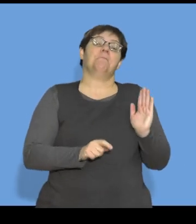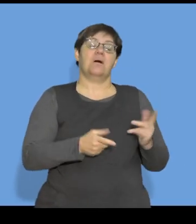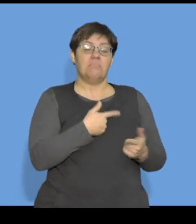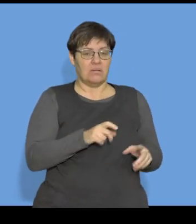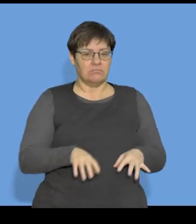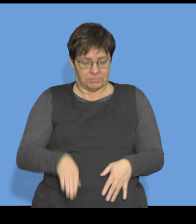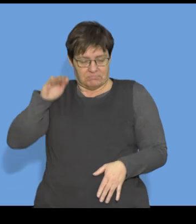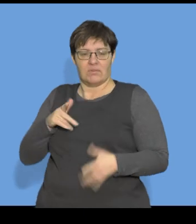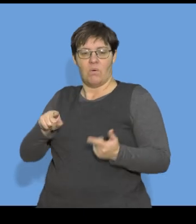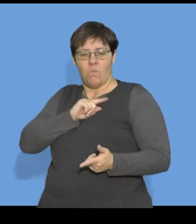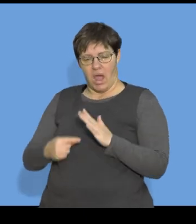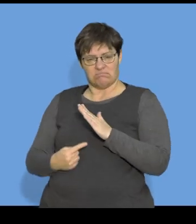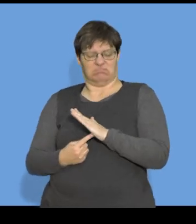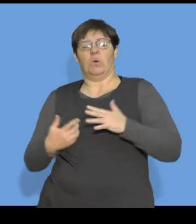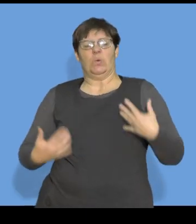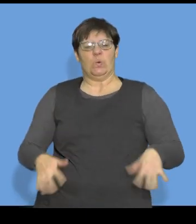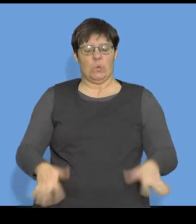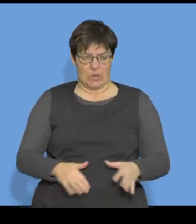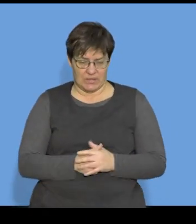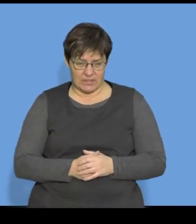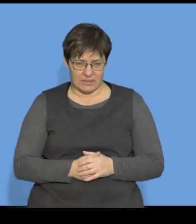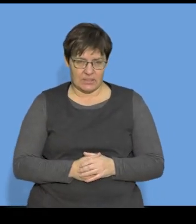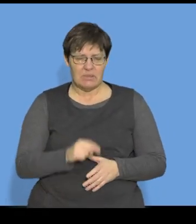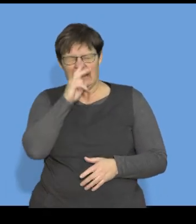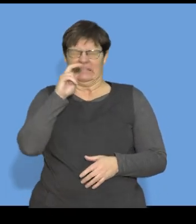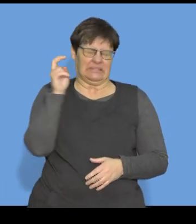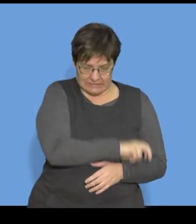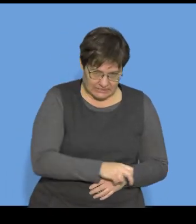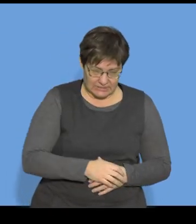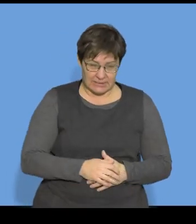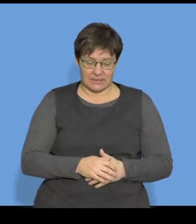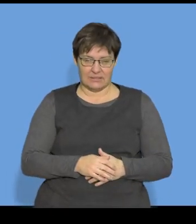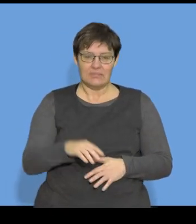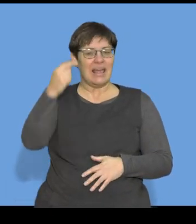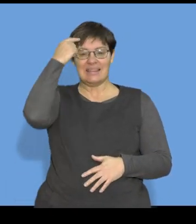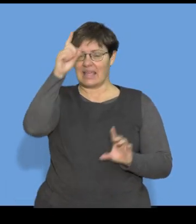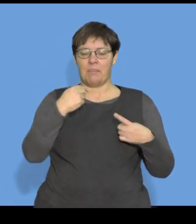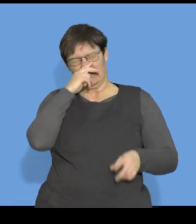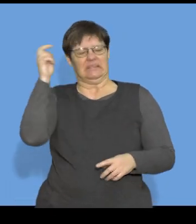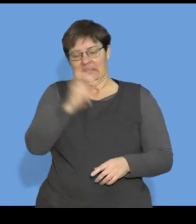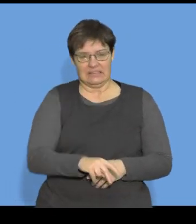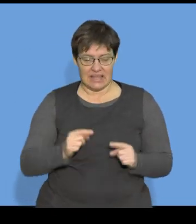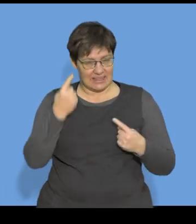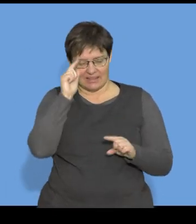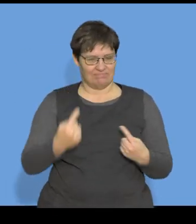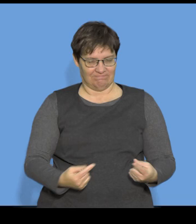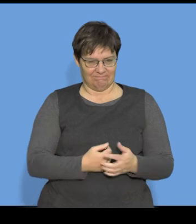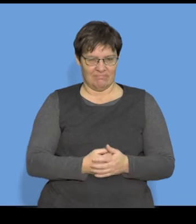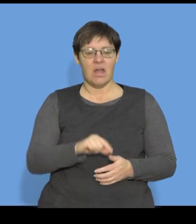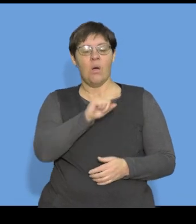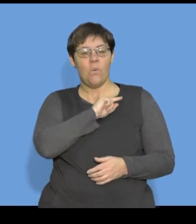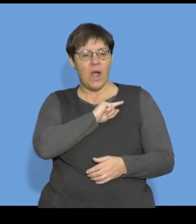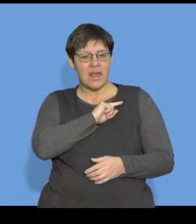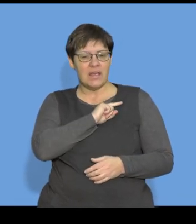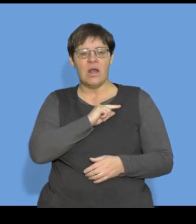now. I gave examples there that when you sneeze, you don't think about sneezing. Because we said,